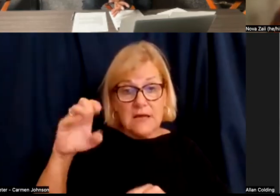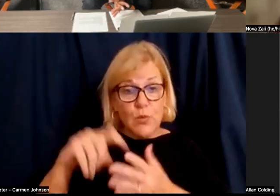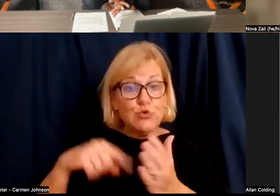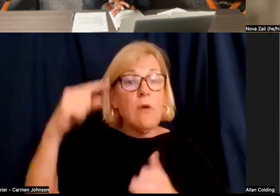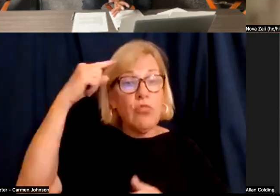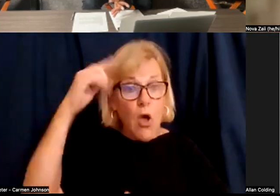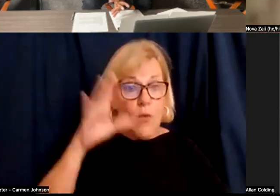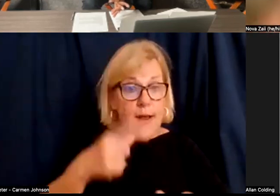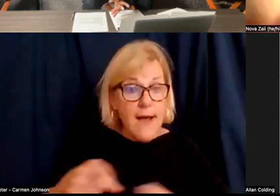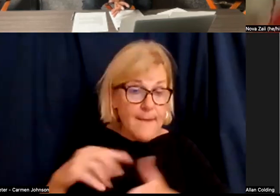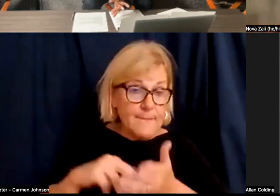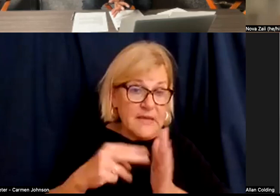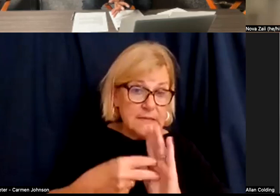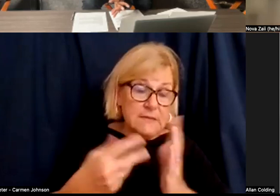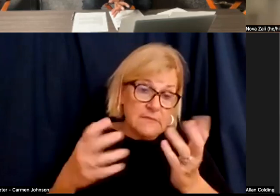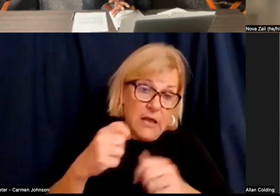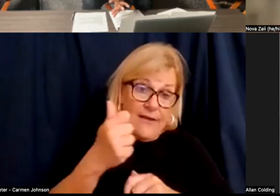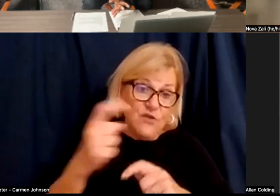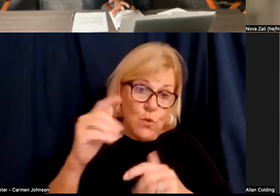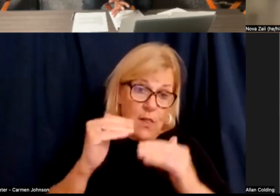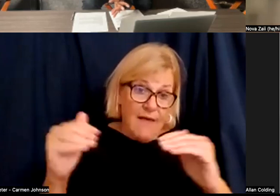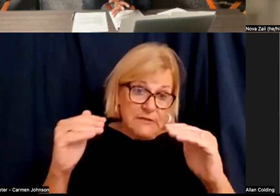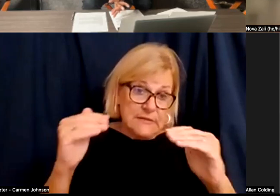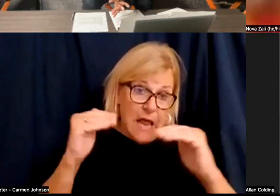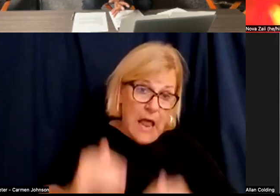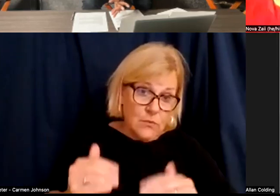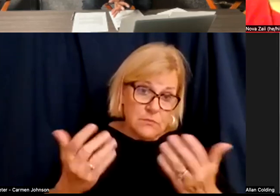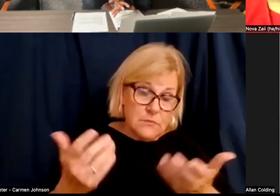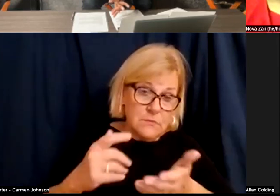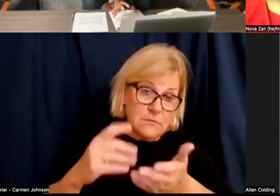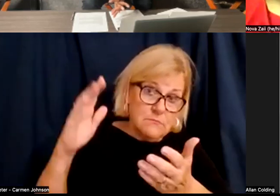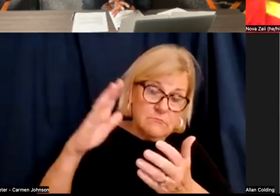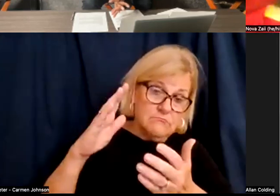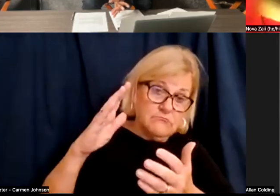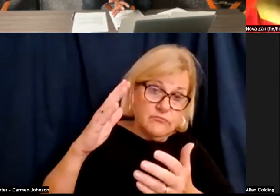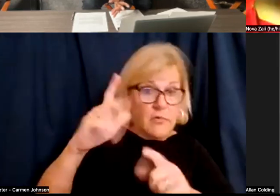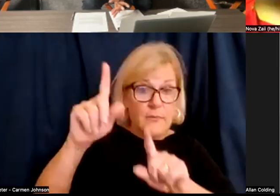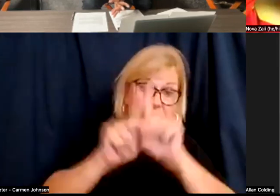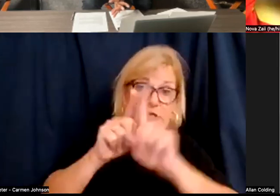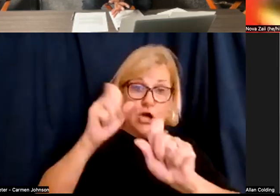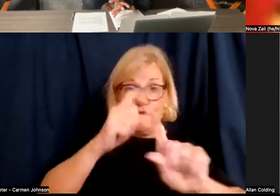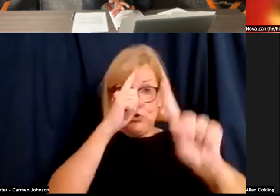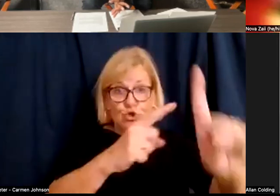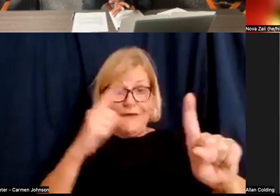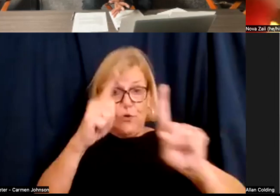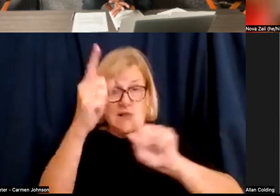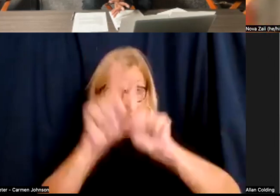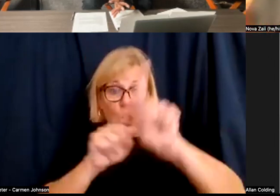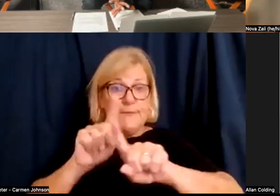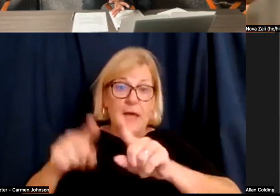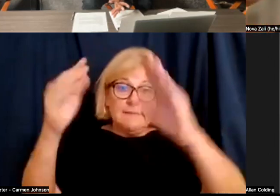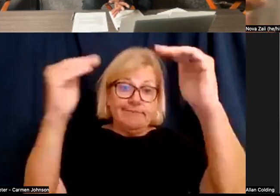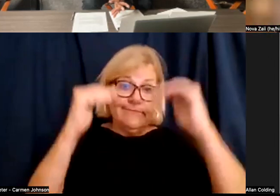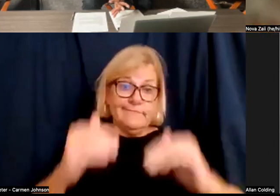case. You know, sometimes it means taking a few levels down from the stars that you were shooting for and landing on the moon, which is still